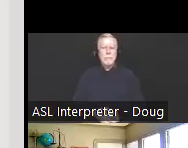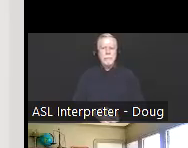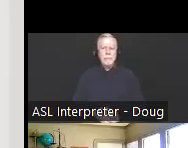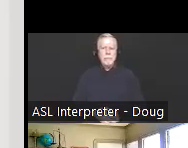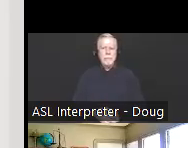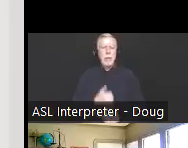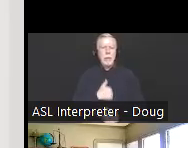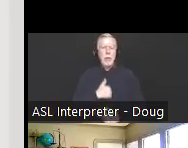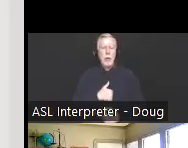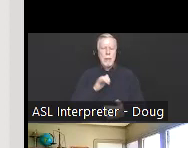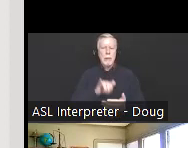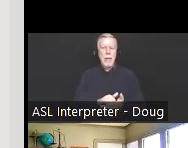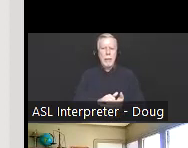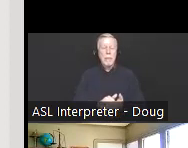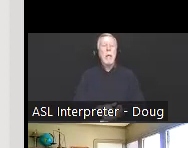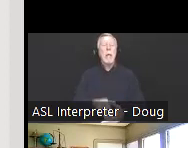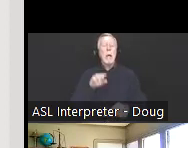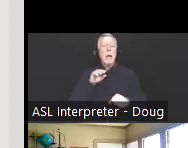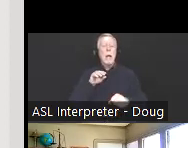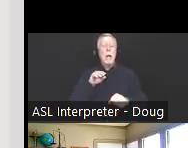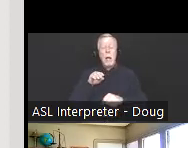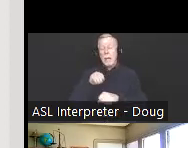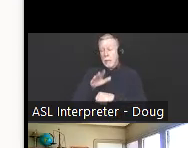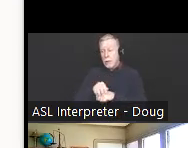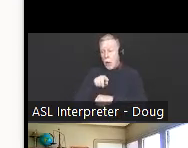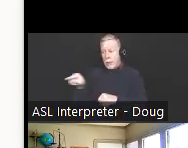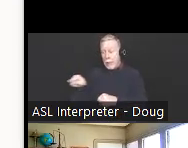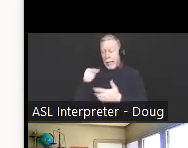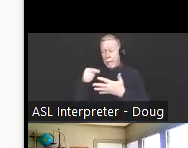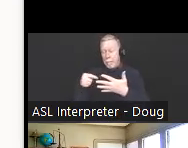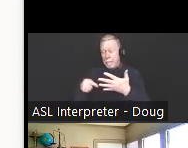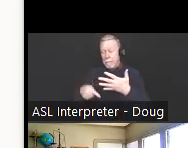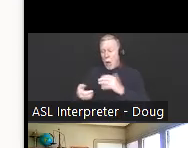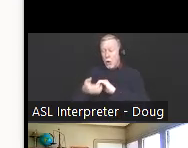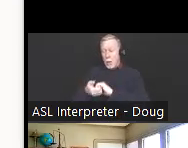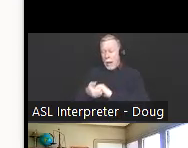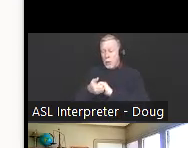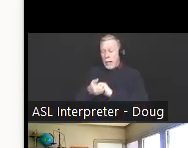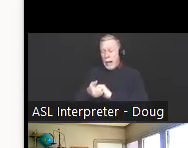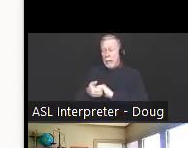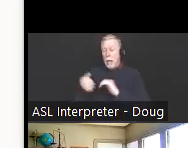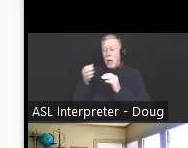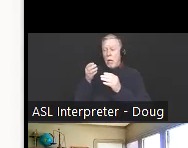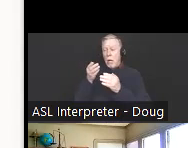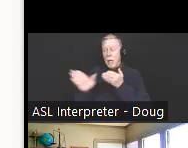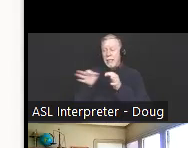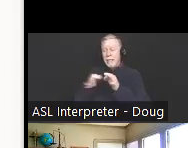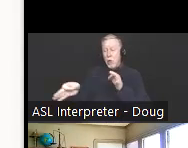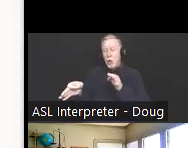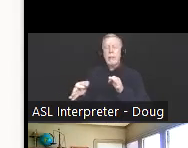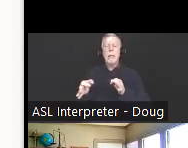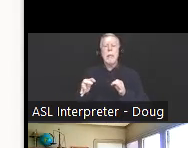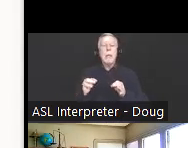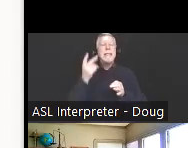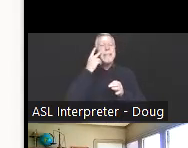Sorry about that. Consulting them, involving them, collaborating, or deferring. The reason I like it, though, is look at the rest of